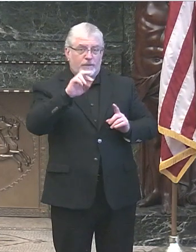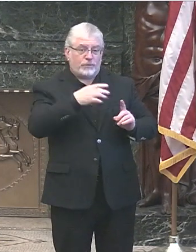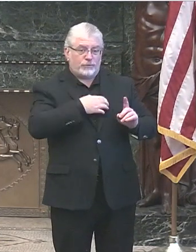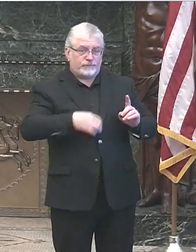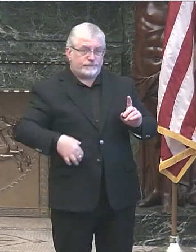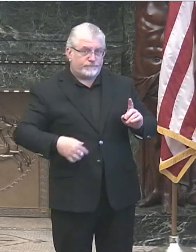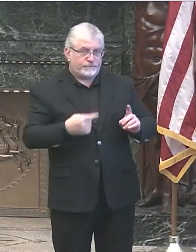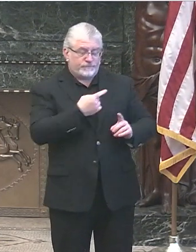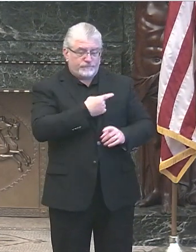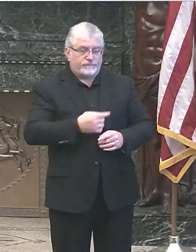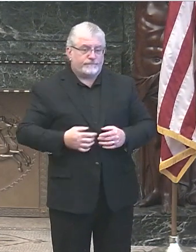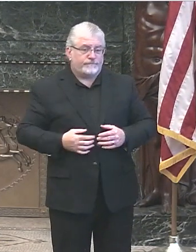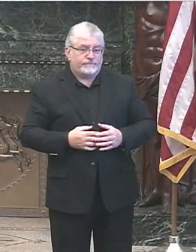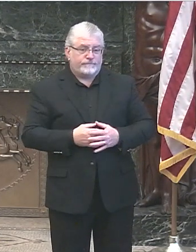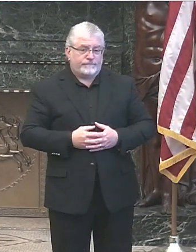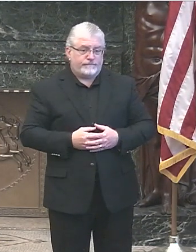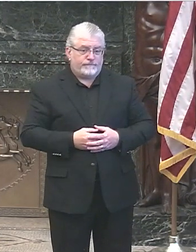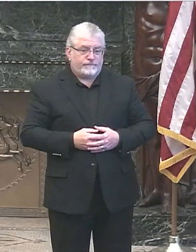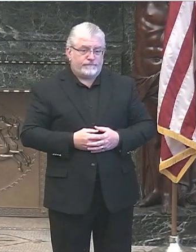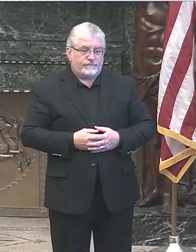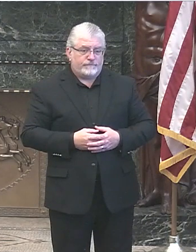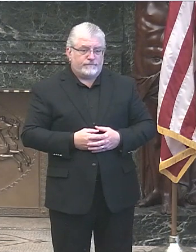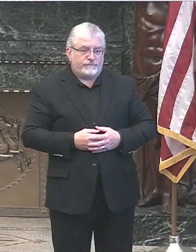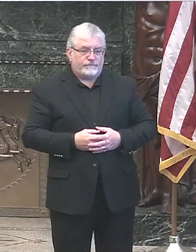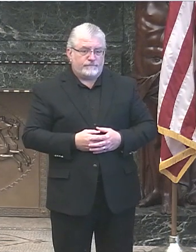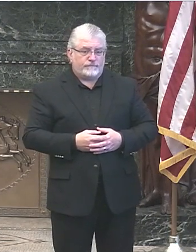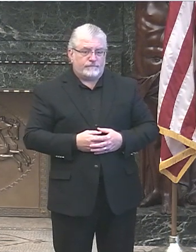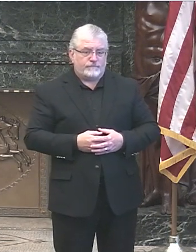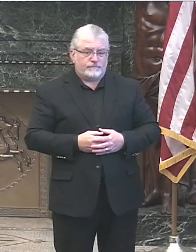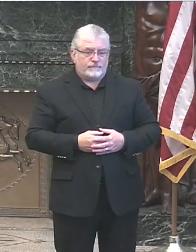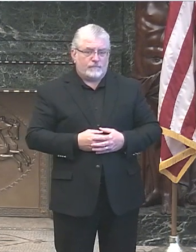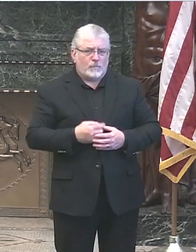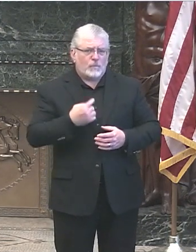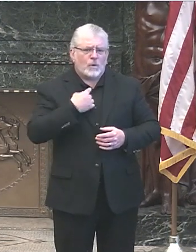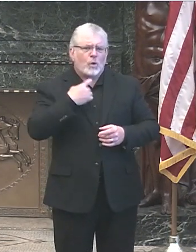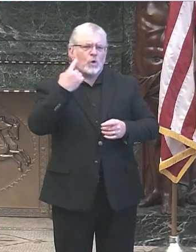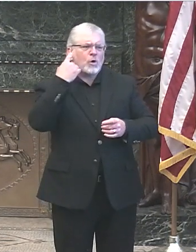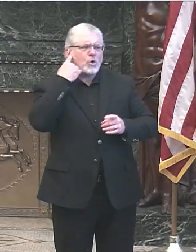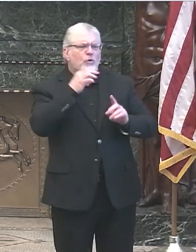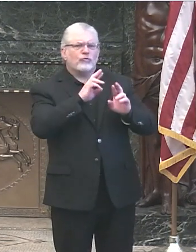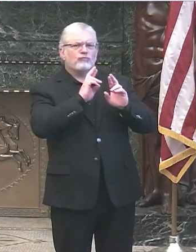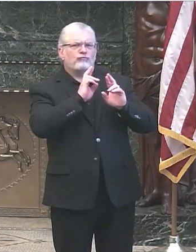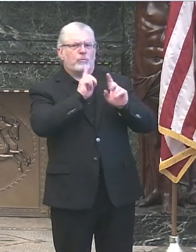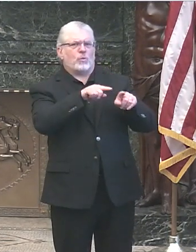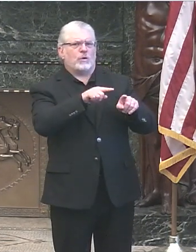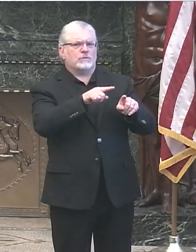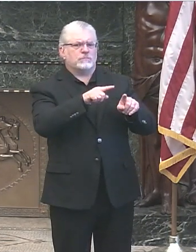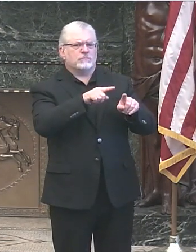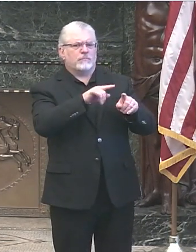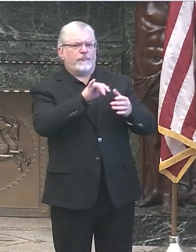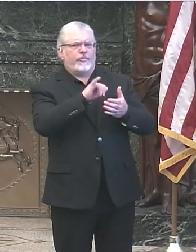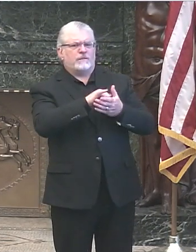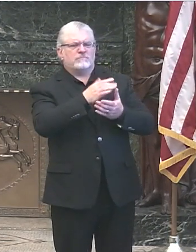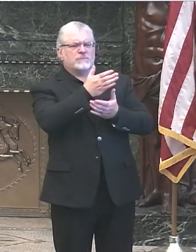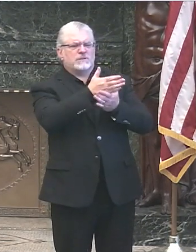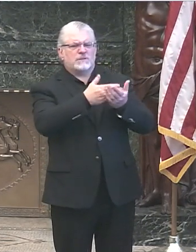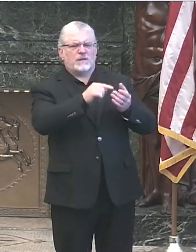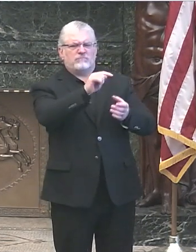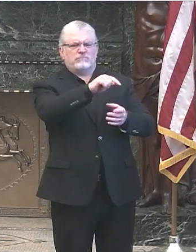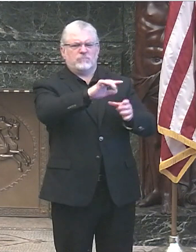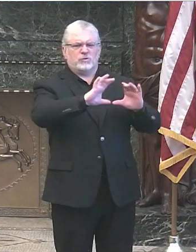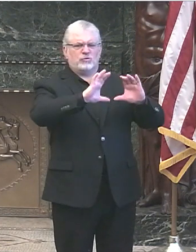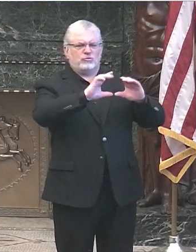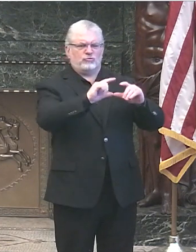Wissahickon has reported seeing peak levels of visitors in recent days, including some group gatherings in the park.